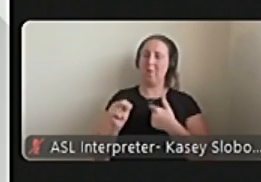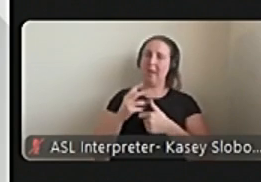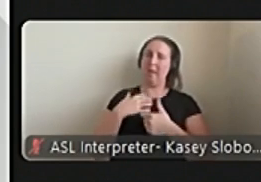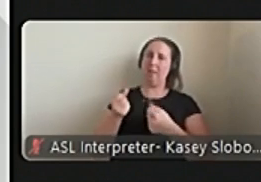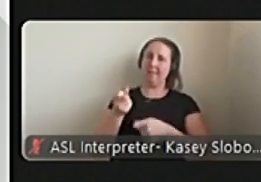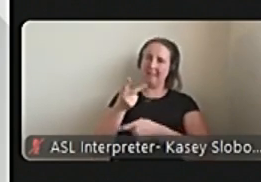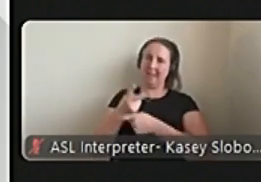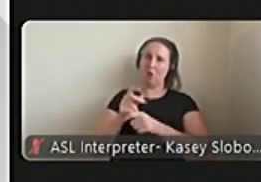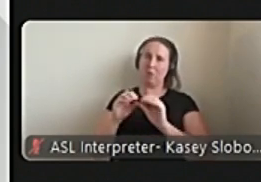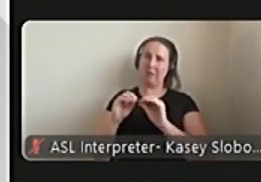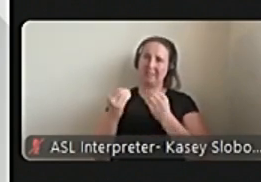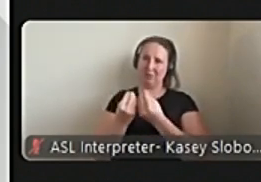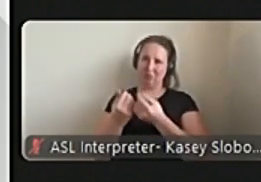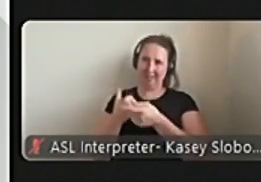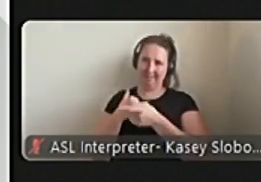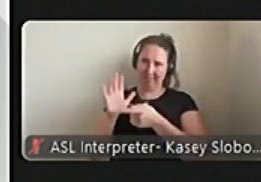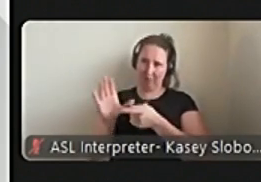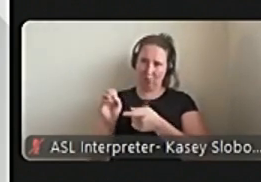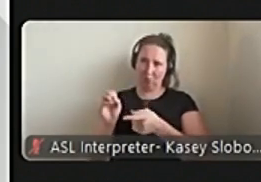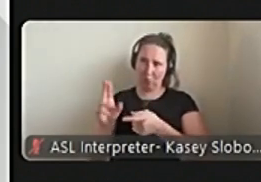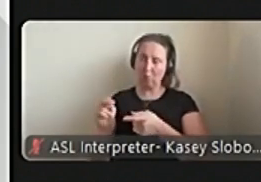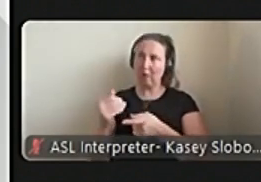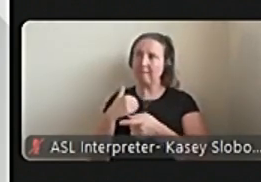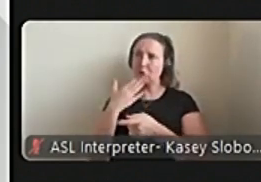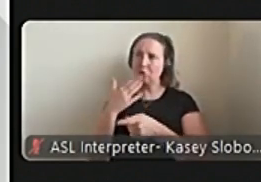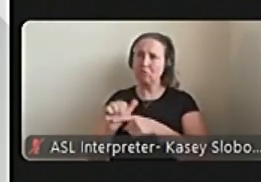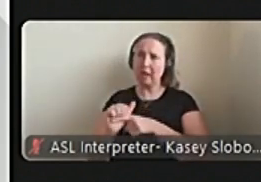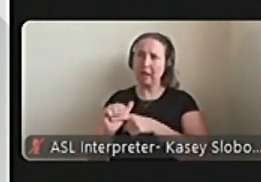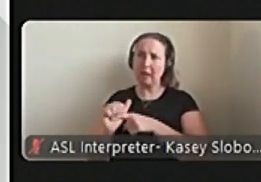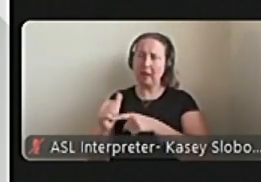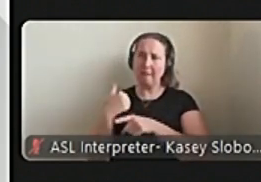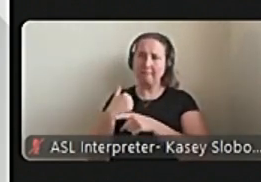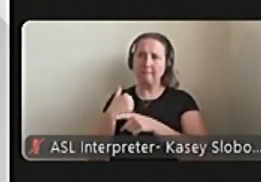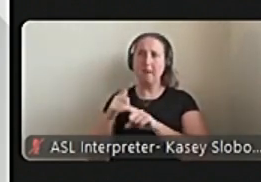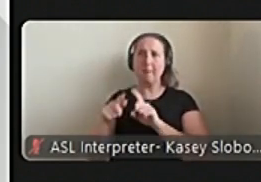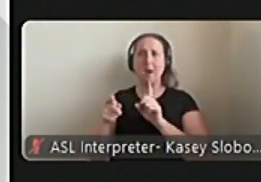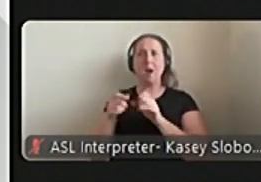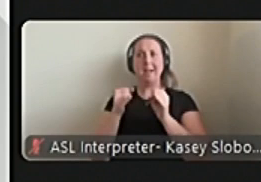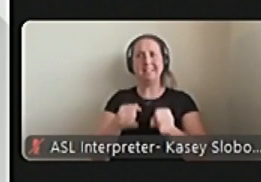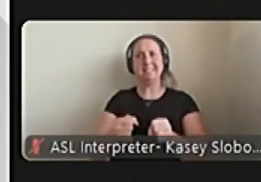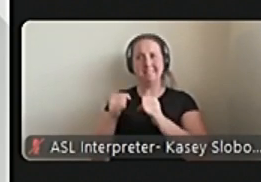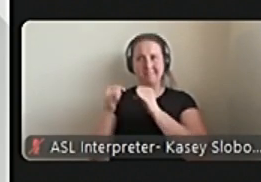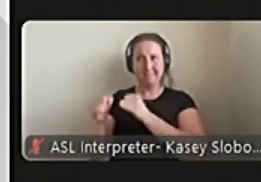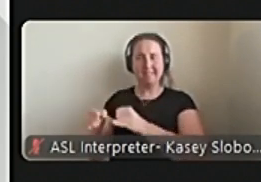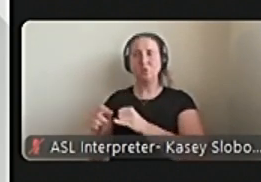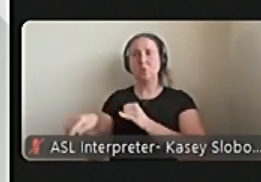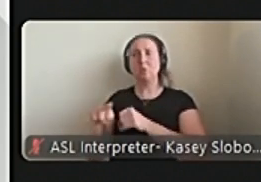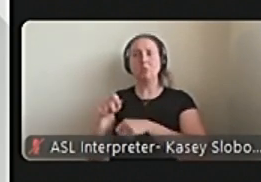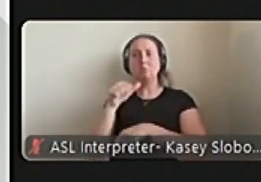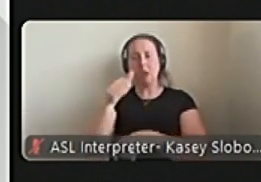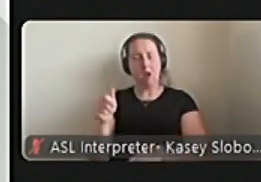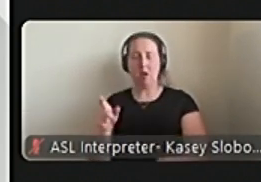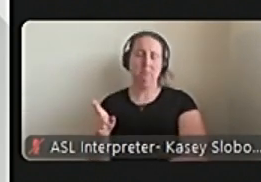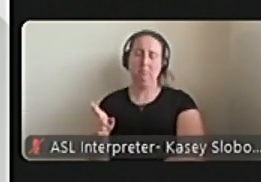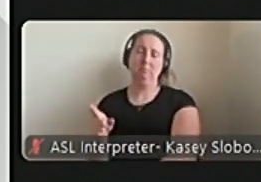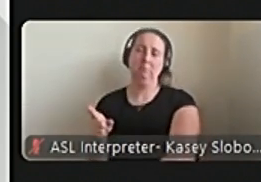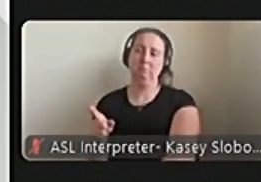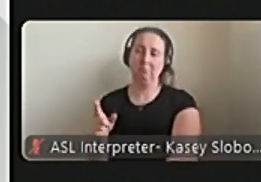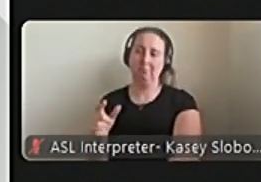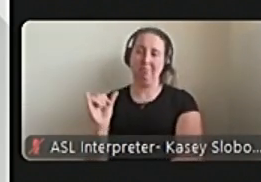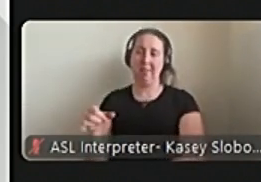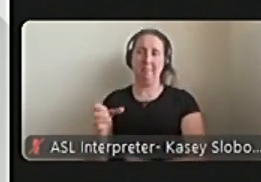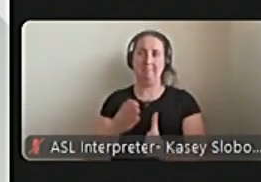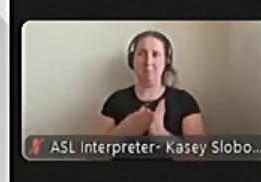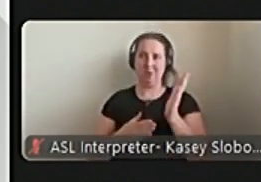that do some good training, but those individual or informal caregivers are not. And I think that's part of the state plan,